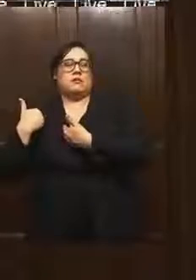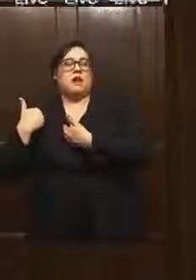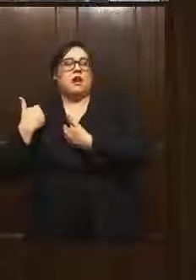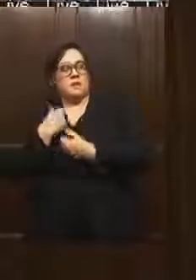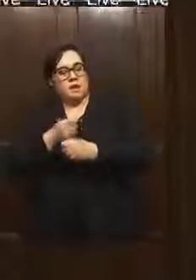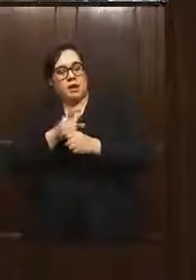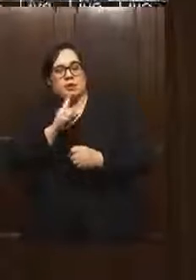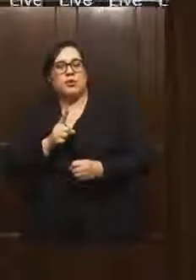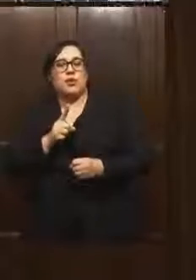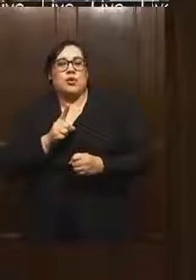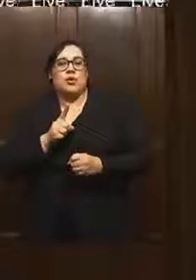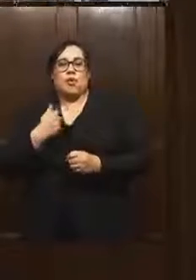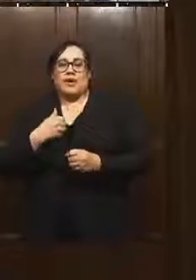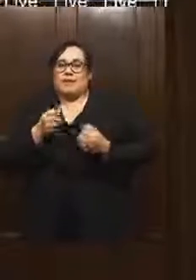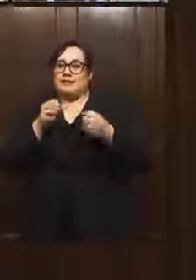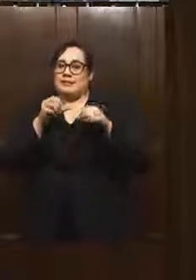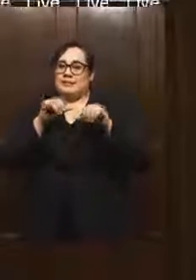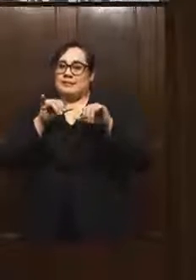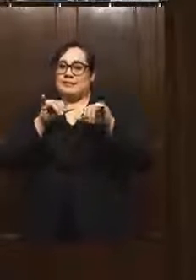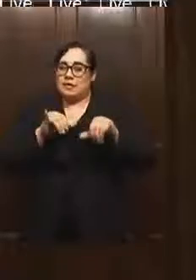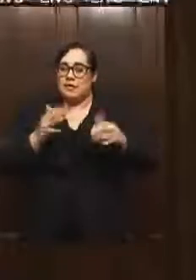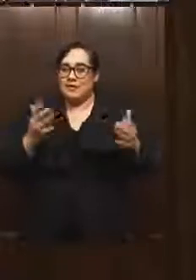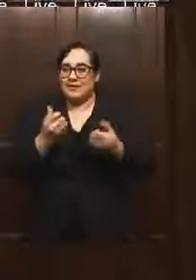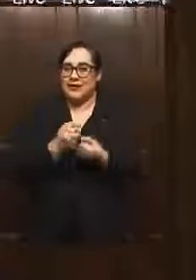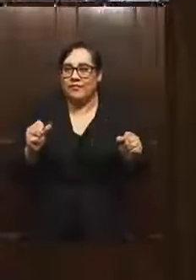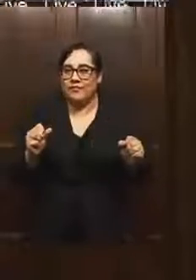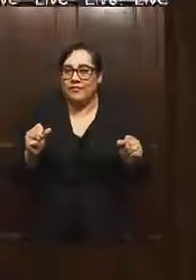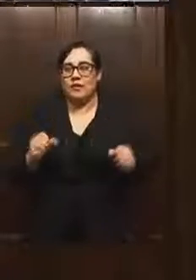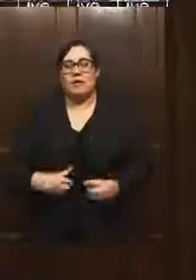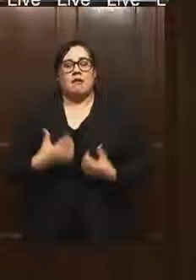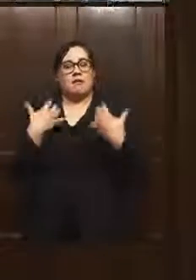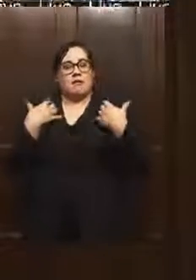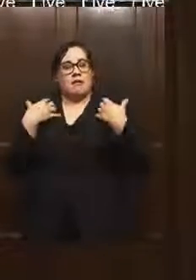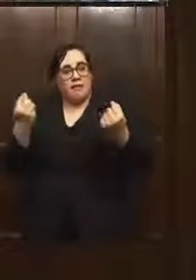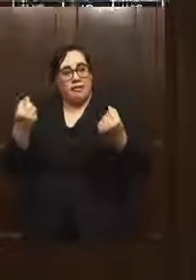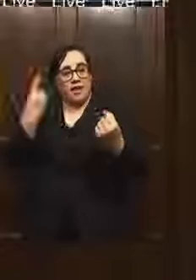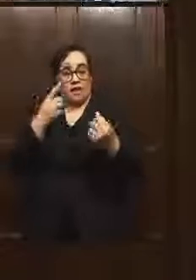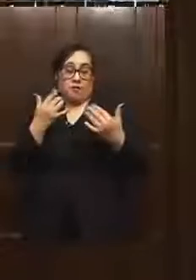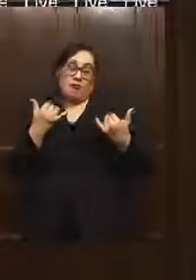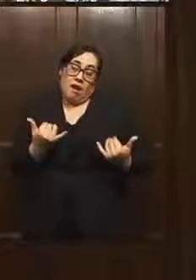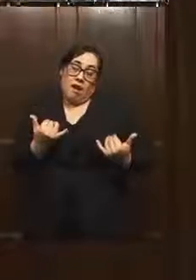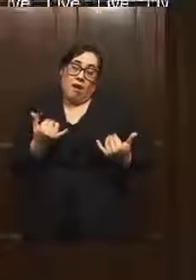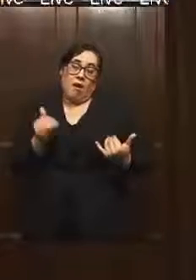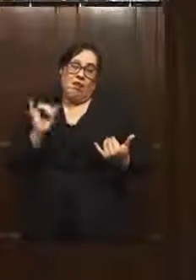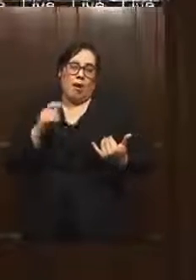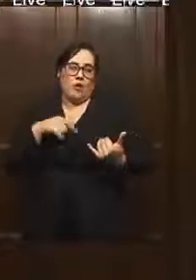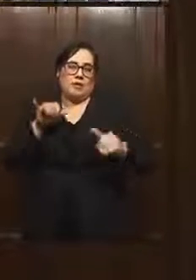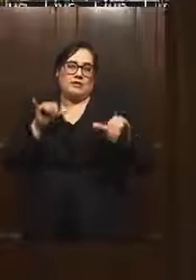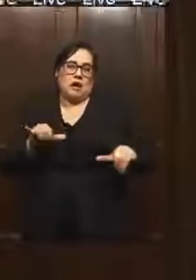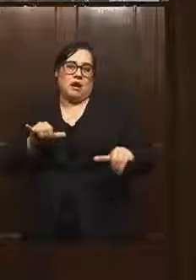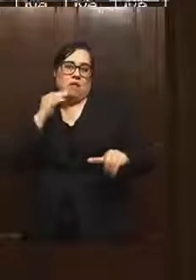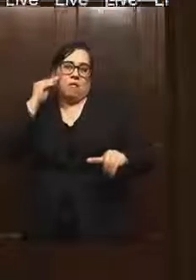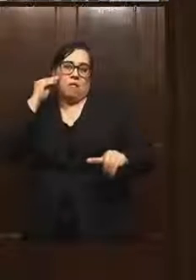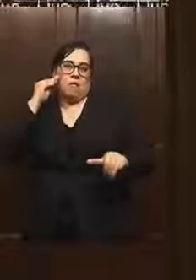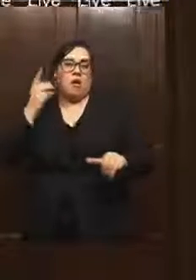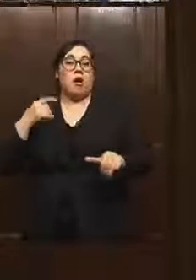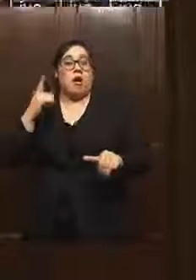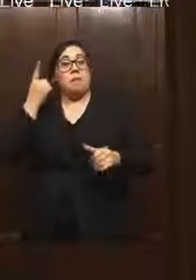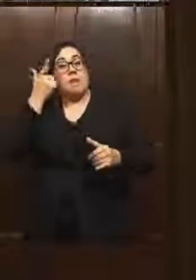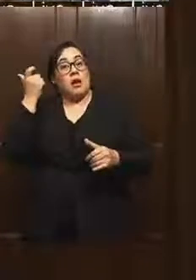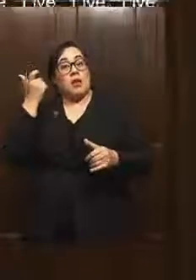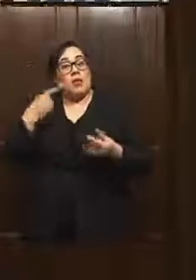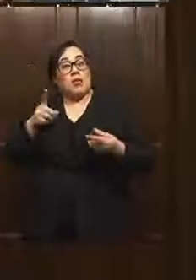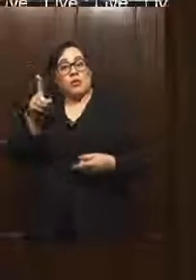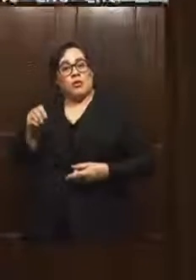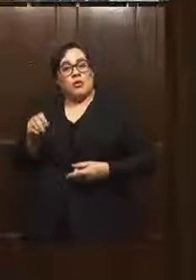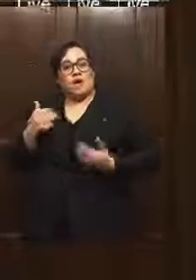make sure that we stay safe, that we stay healthy, and for now that we stay at home. Because when we do,